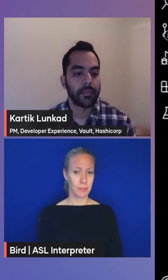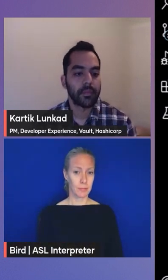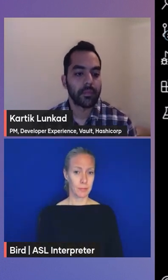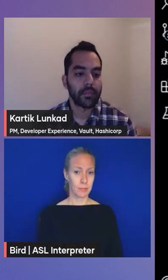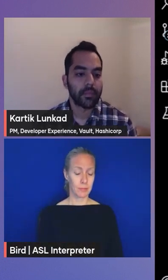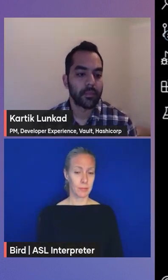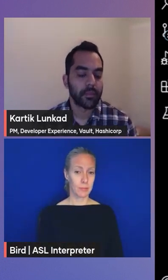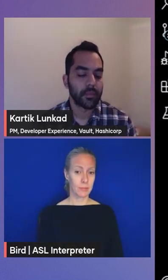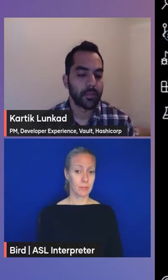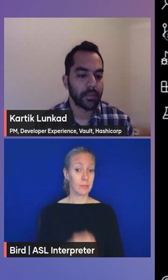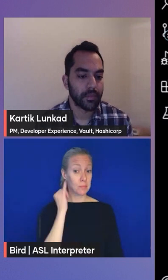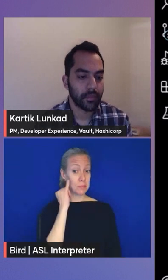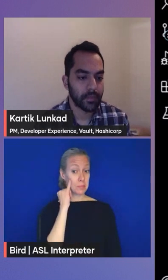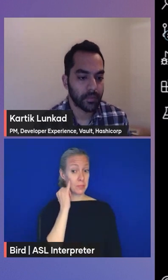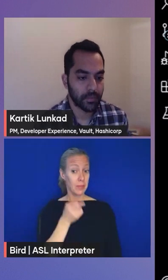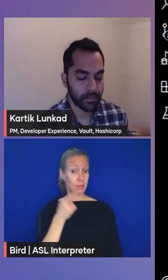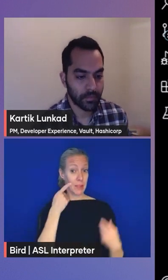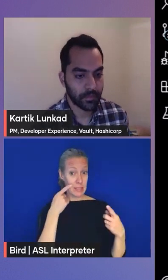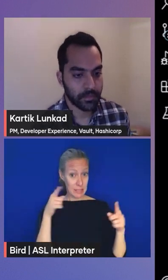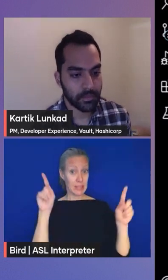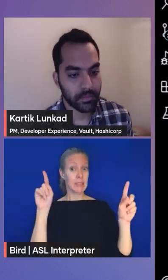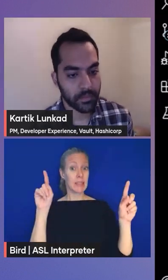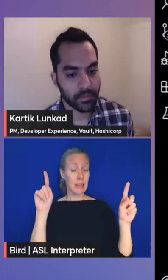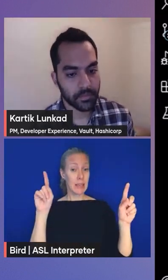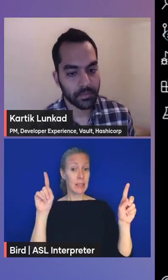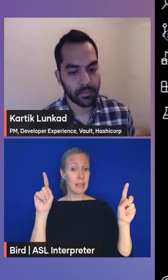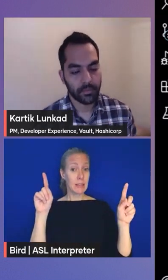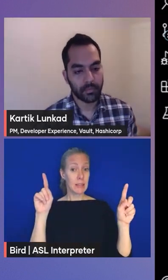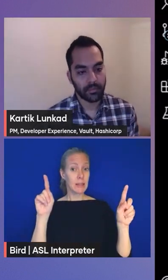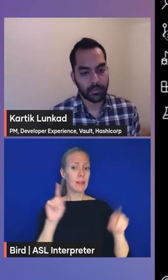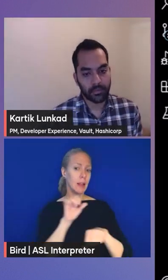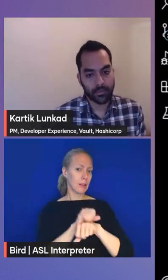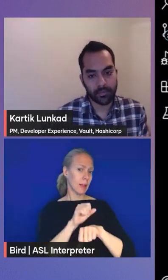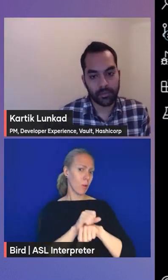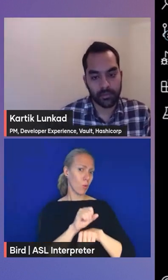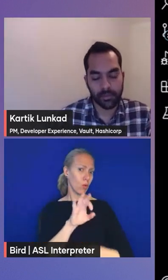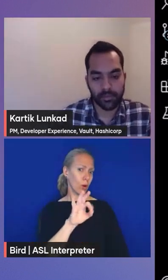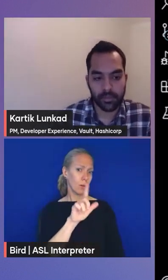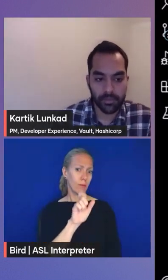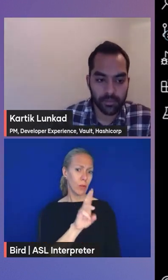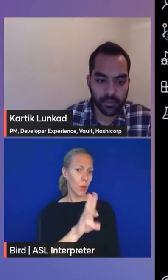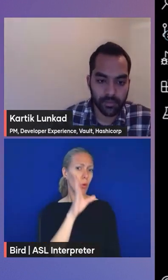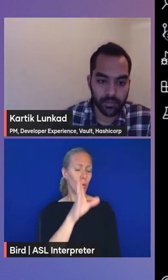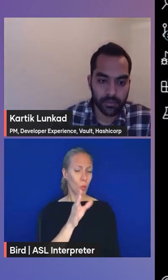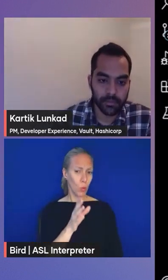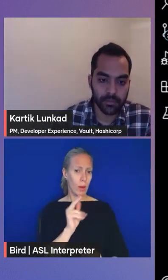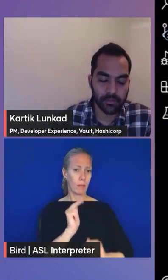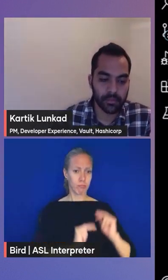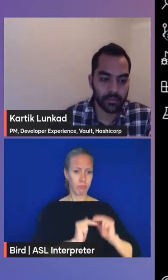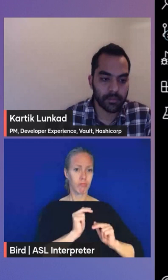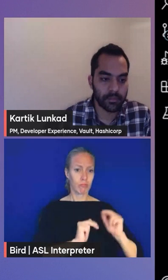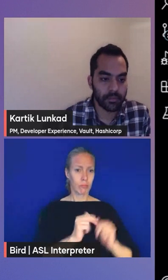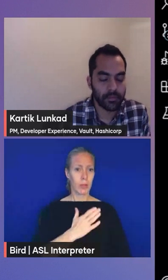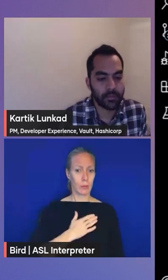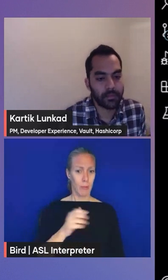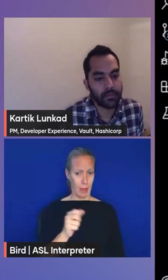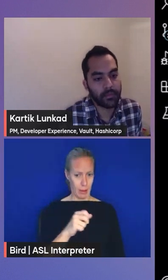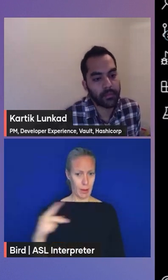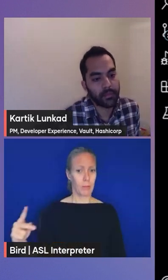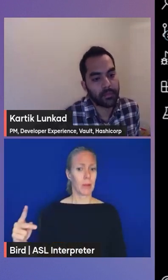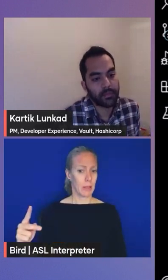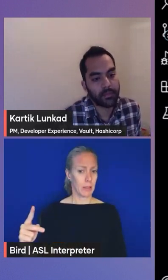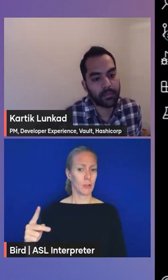If this succeeds, then the workflow will build my application's Docker image.